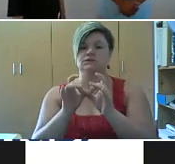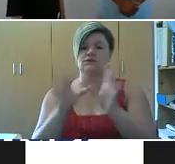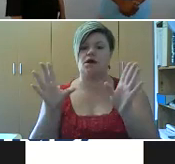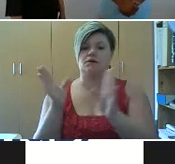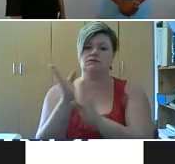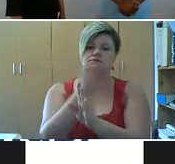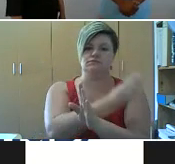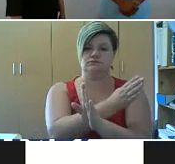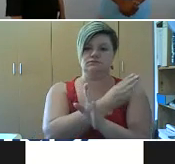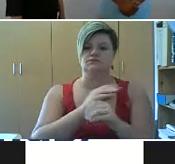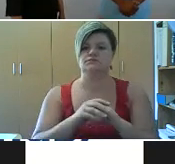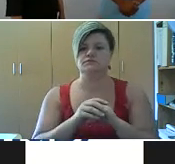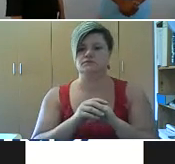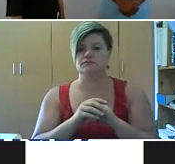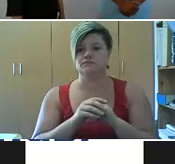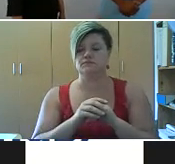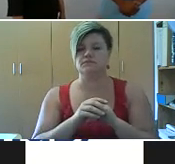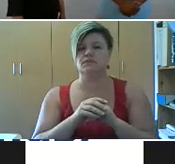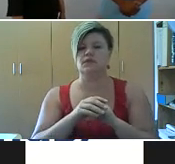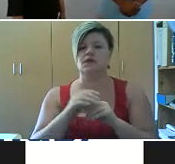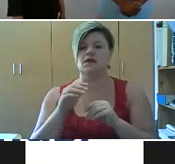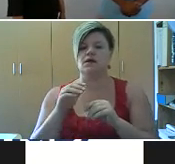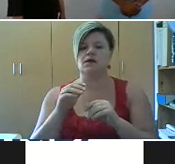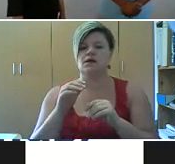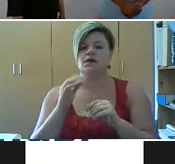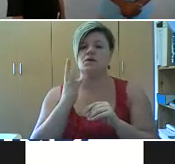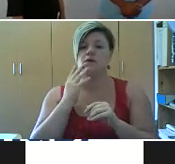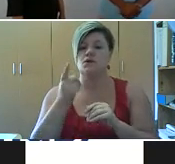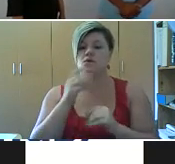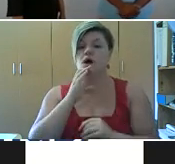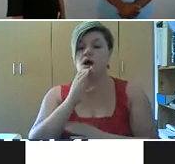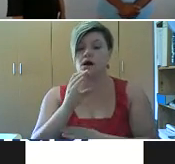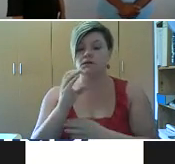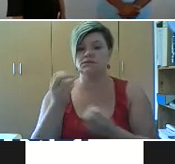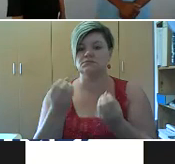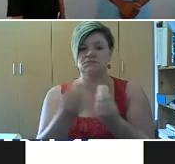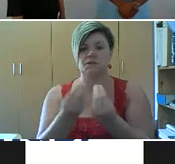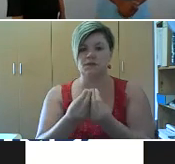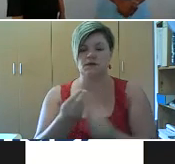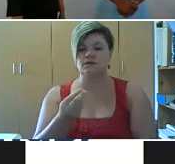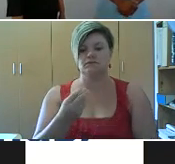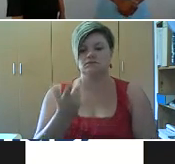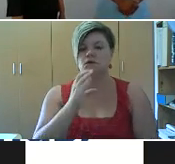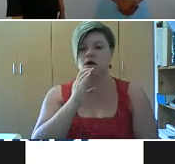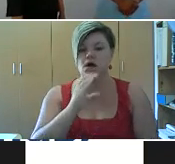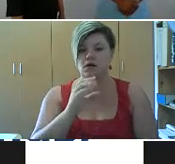start. In interrogatives, where you ask something, when